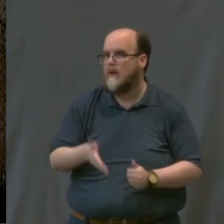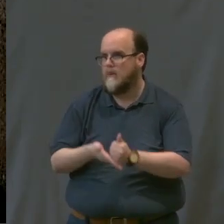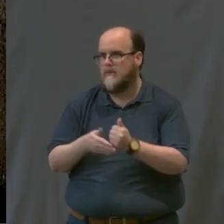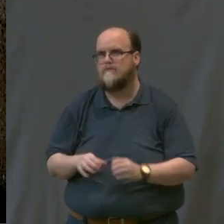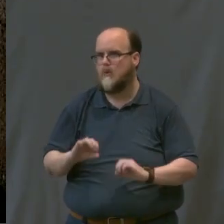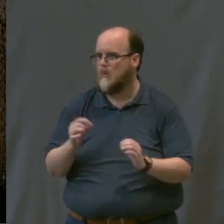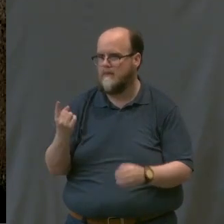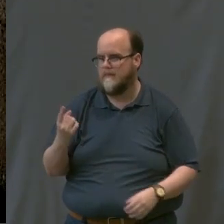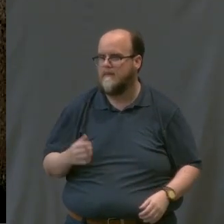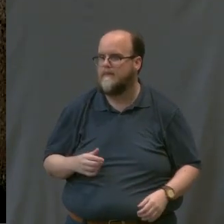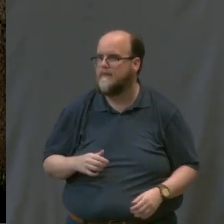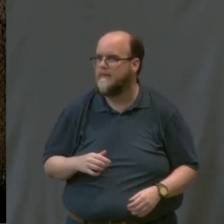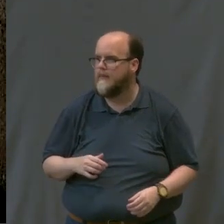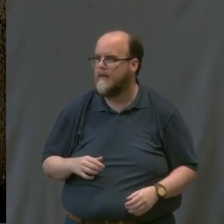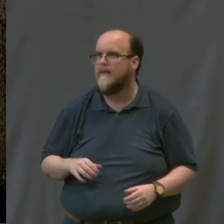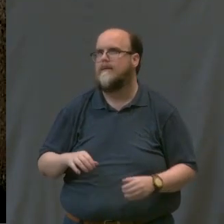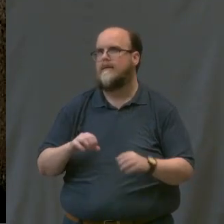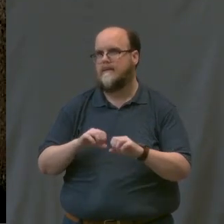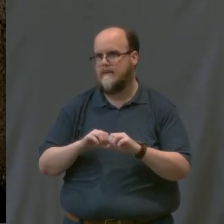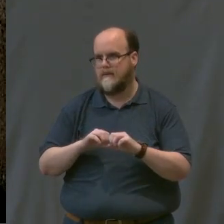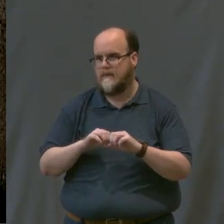helps nobody. Clearly